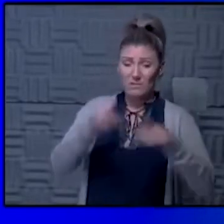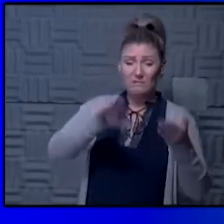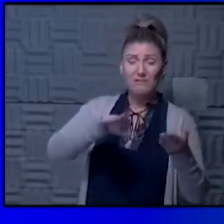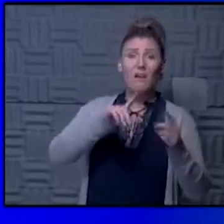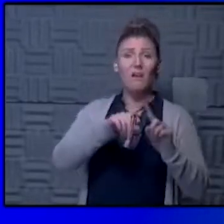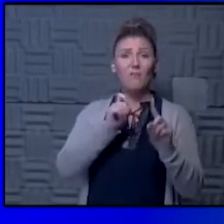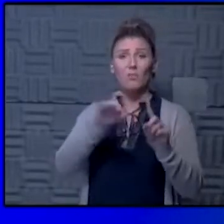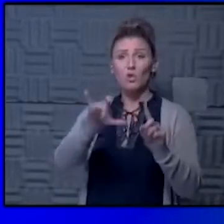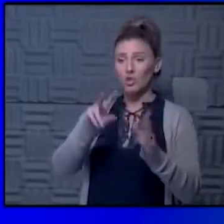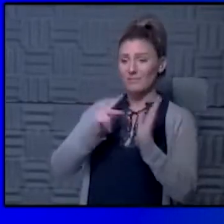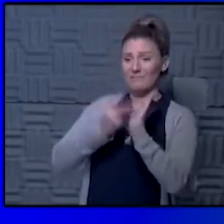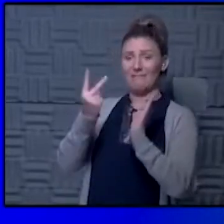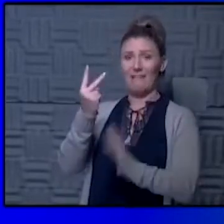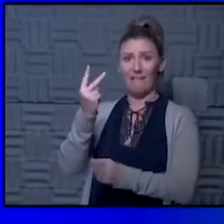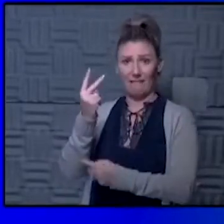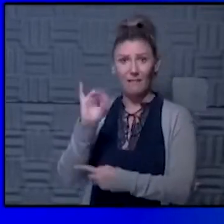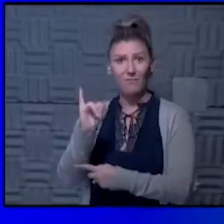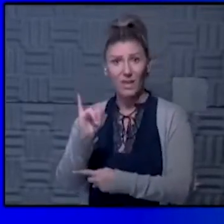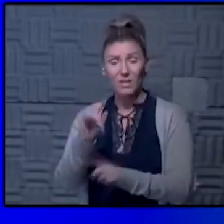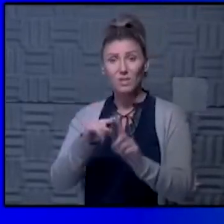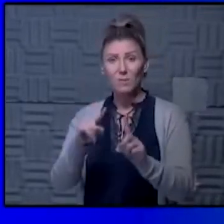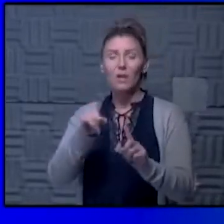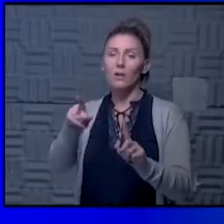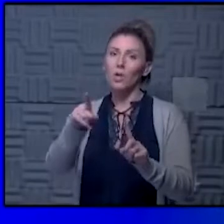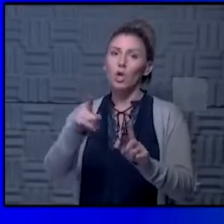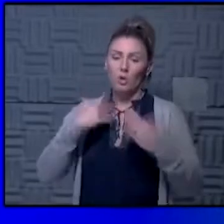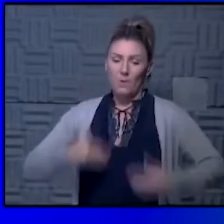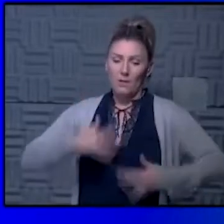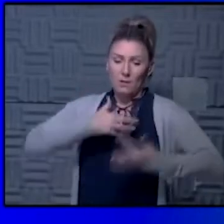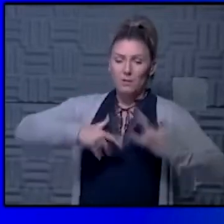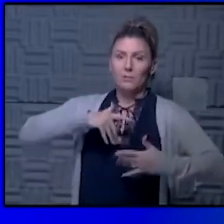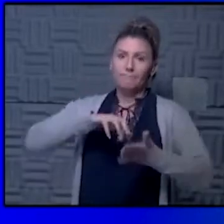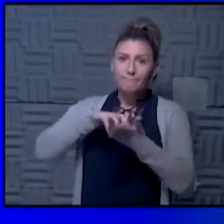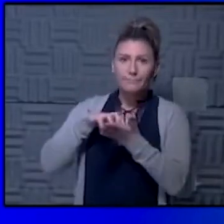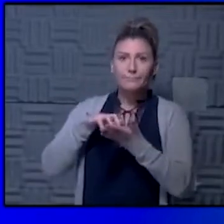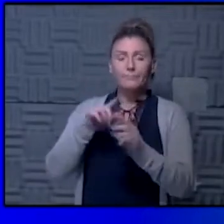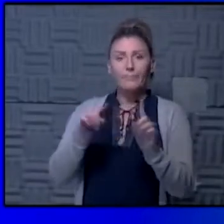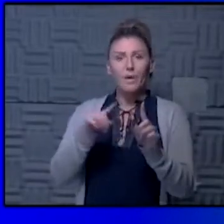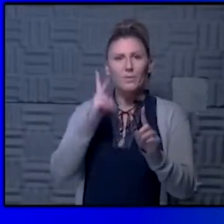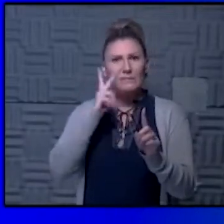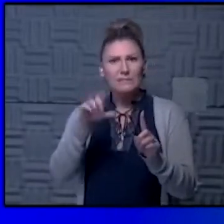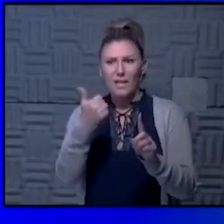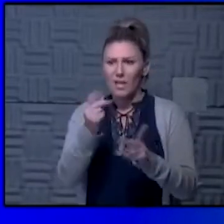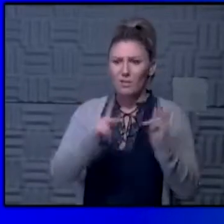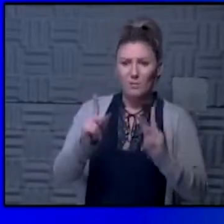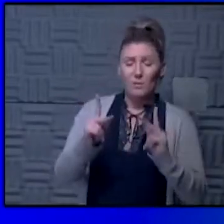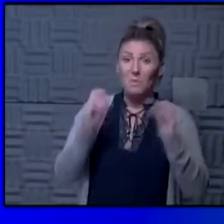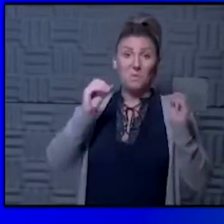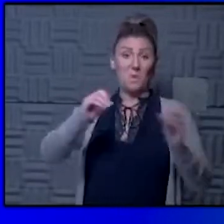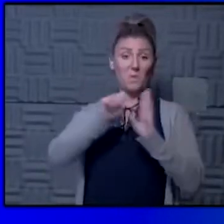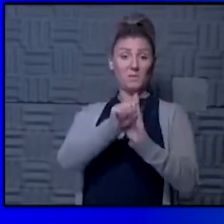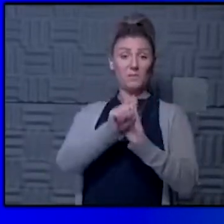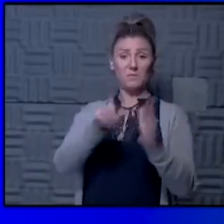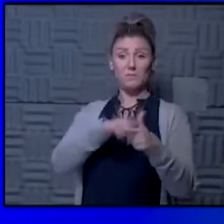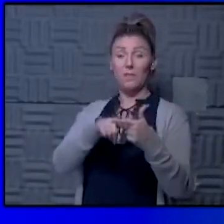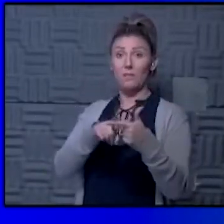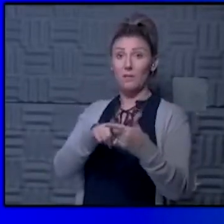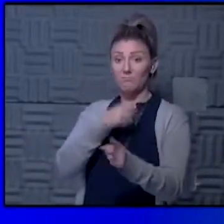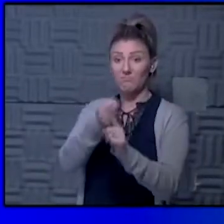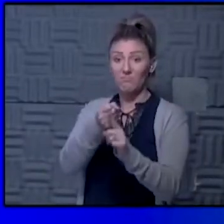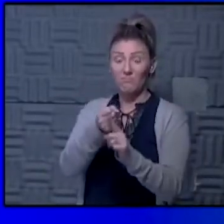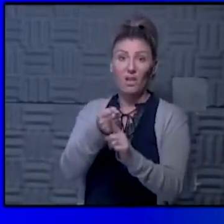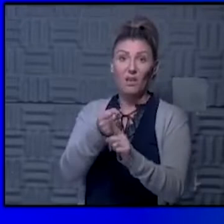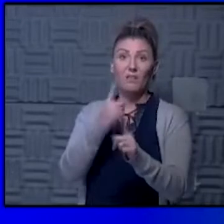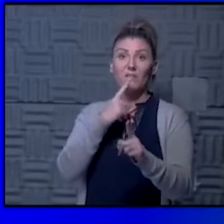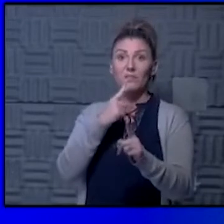was significantly immunosuppressed, but we have seen other cases where people will have no symptoms, or they may have more significant symptoms than they did the